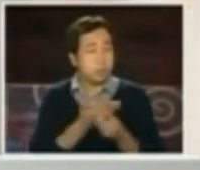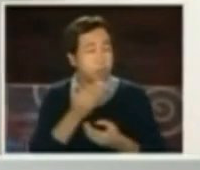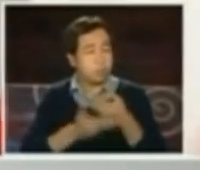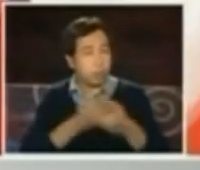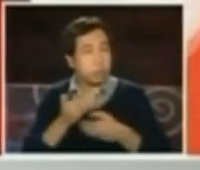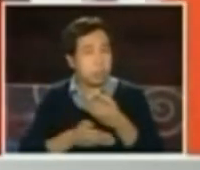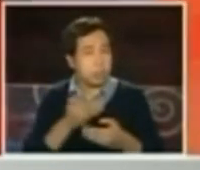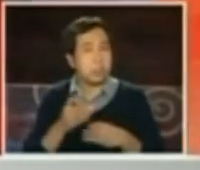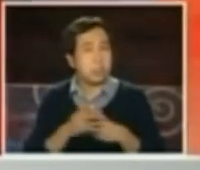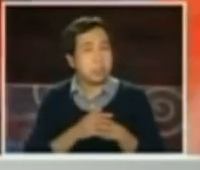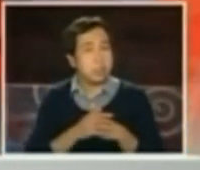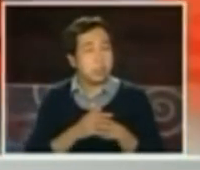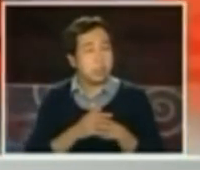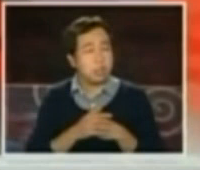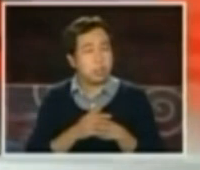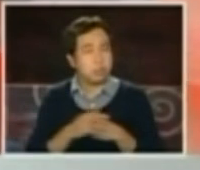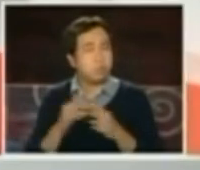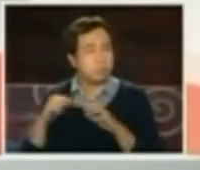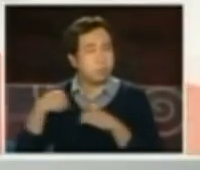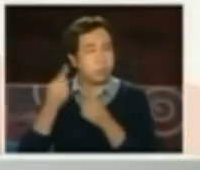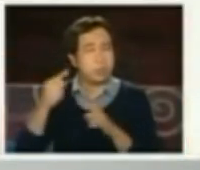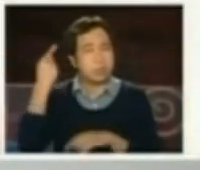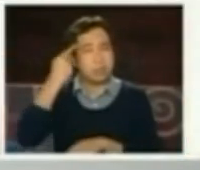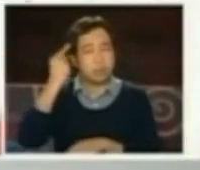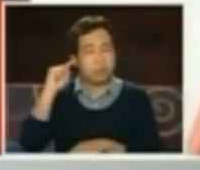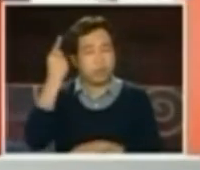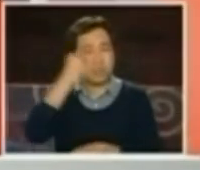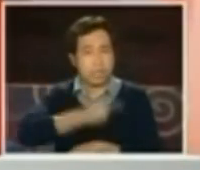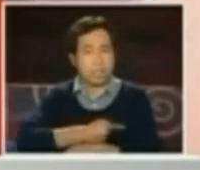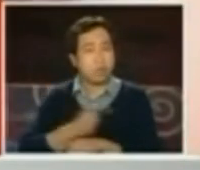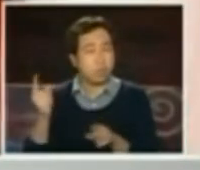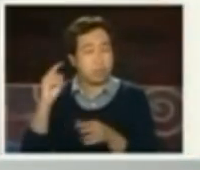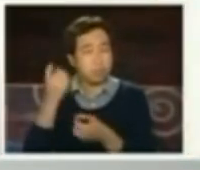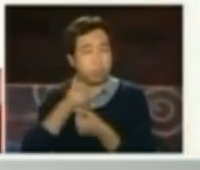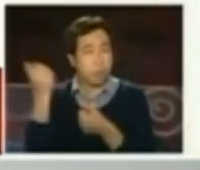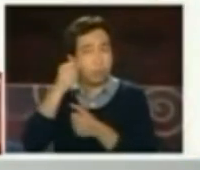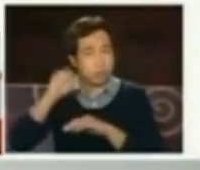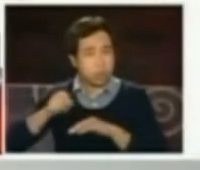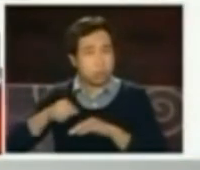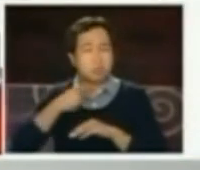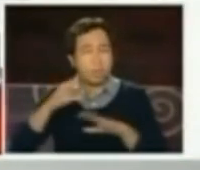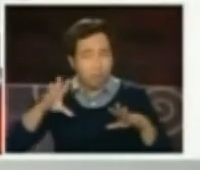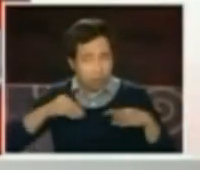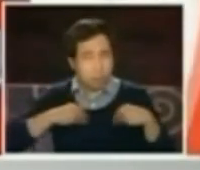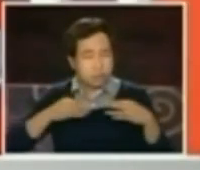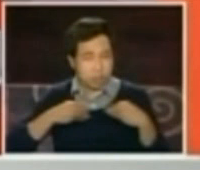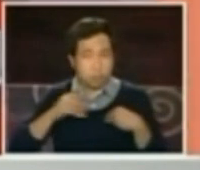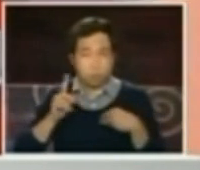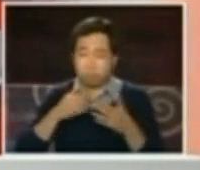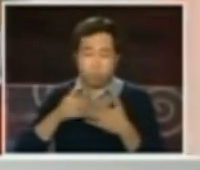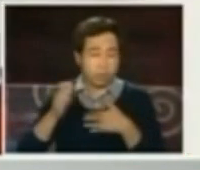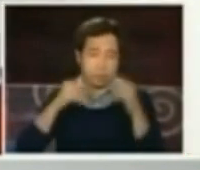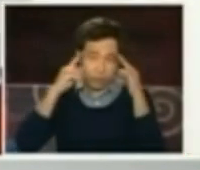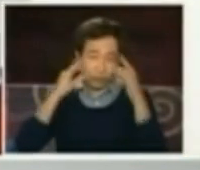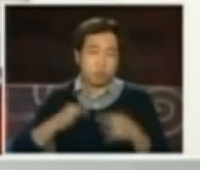been. From day one, the Chief Justice already stated that he is submitting himself to the jurisdiction of the impeachment